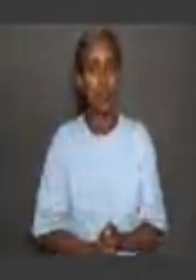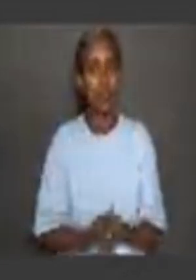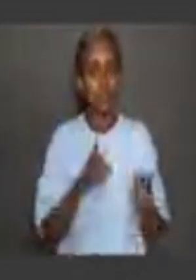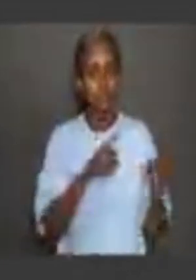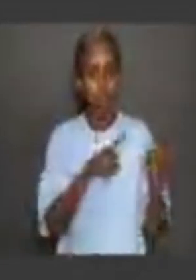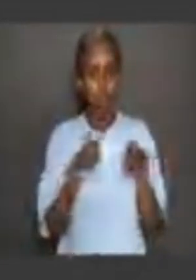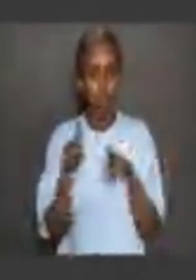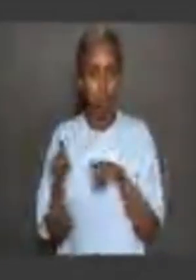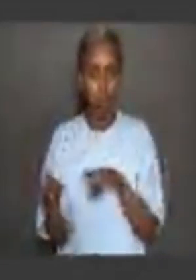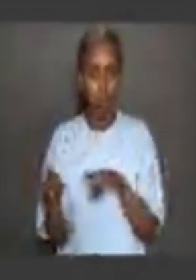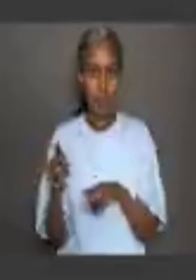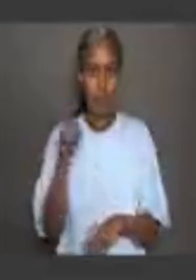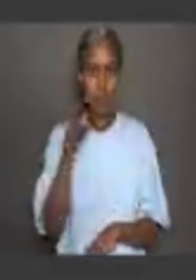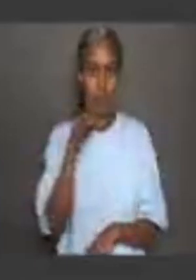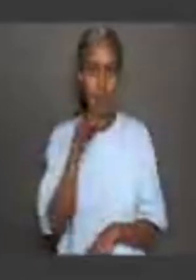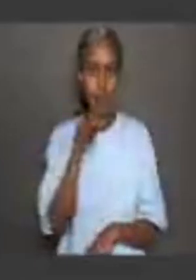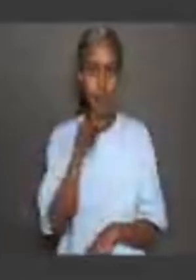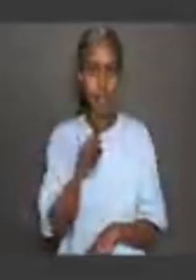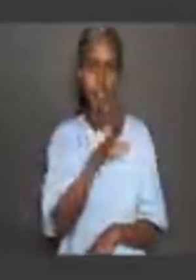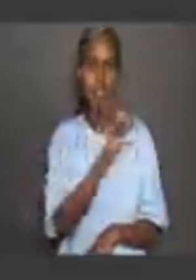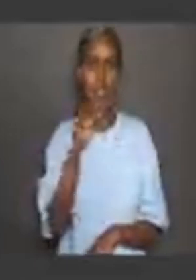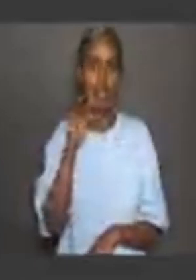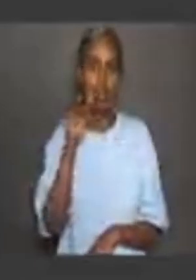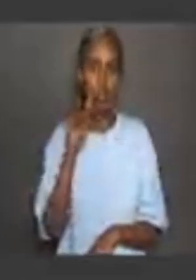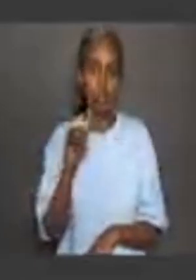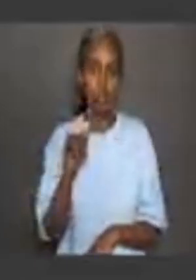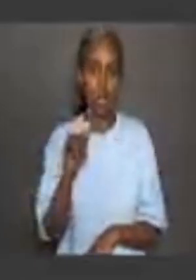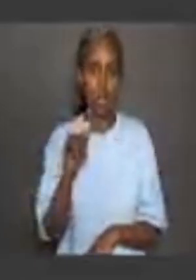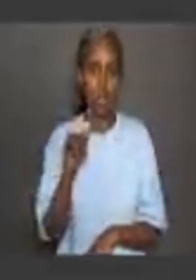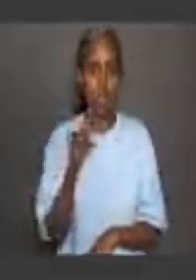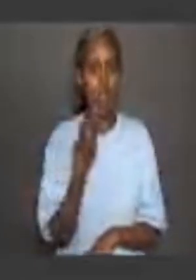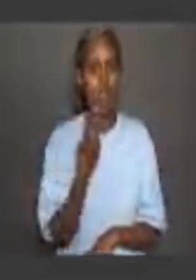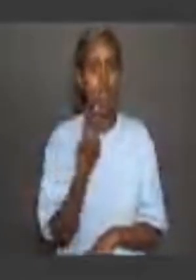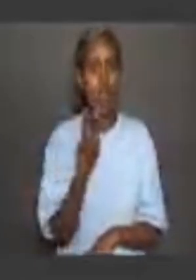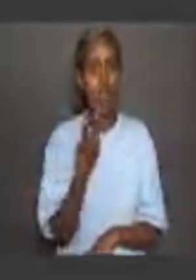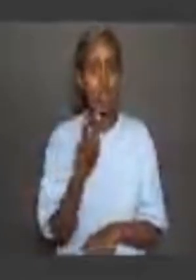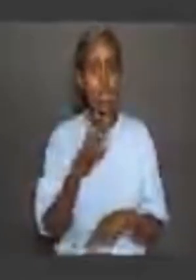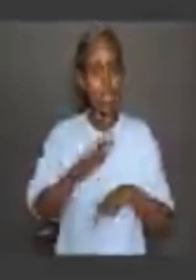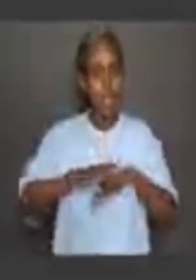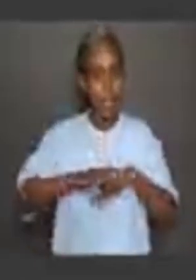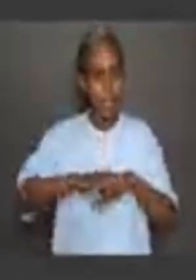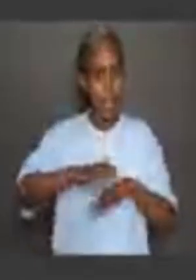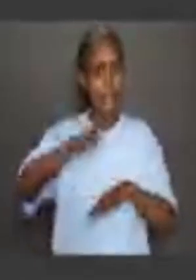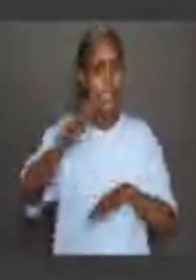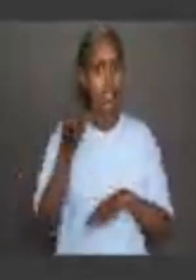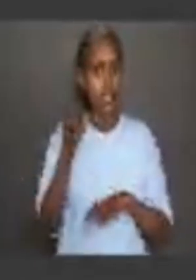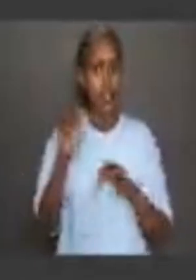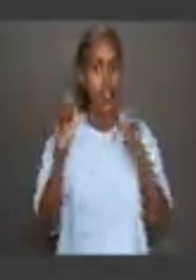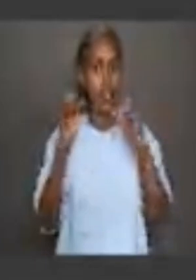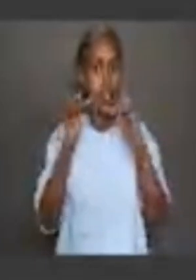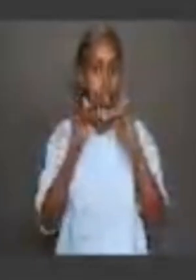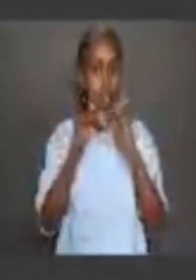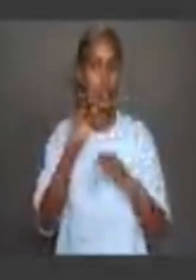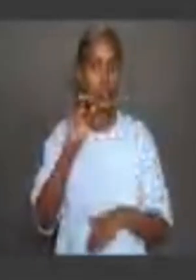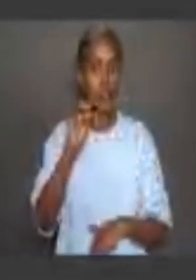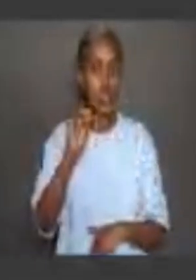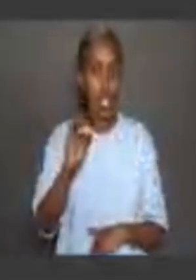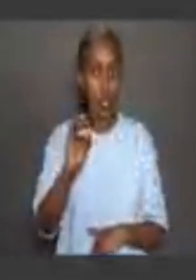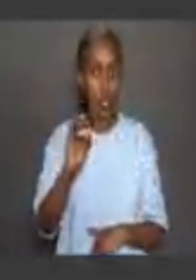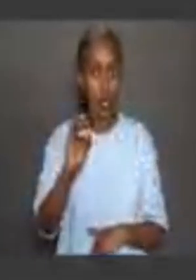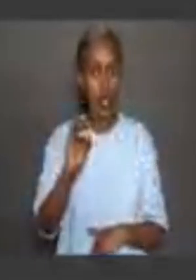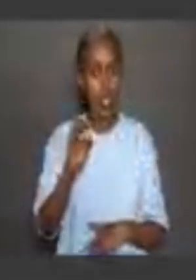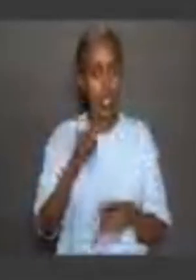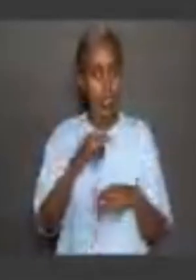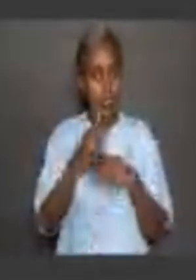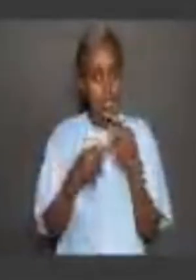Also, x and y are both greater than or equal to 0